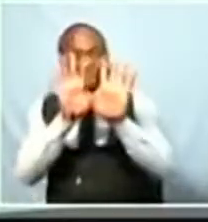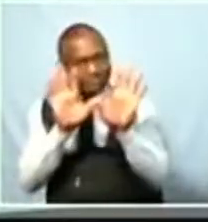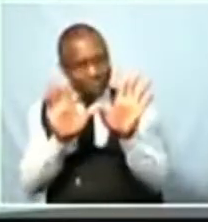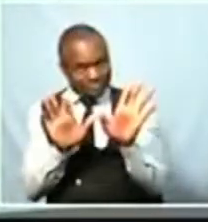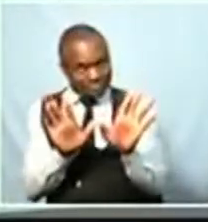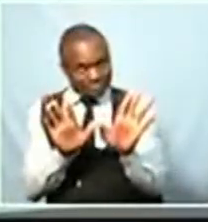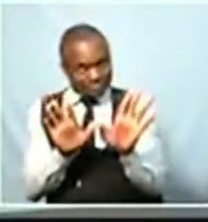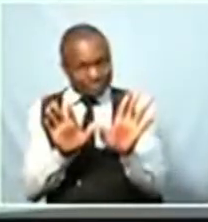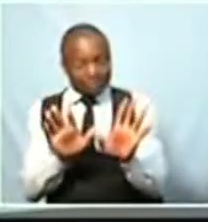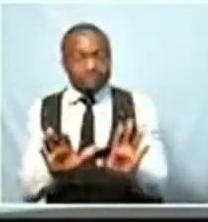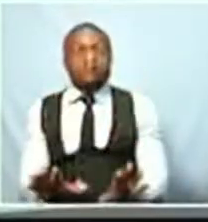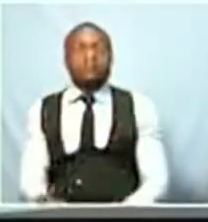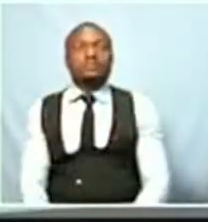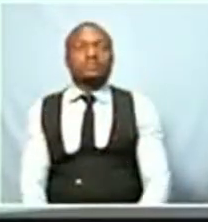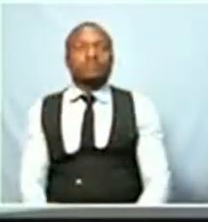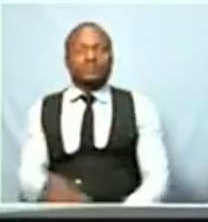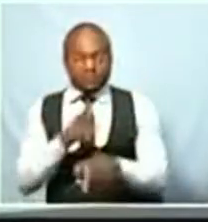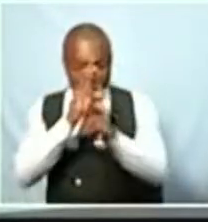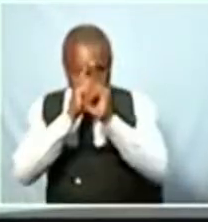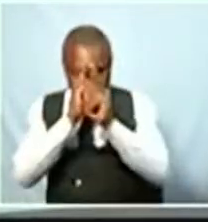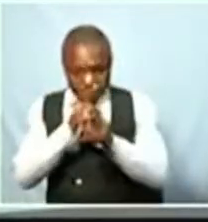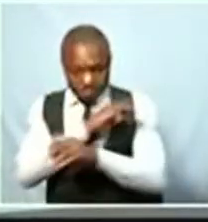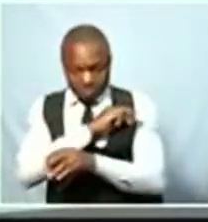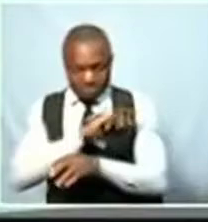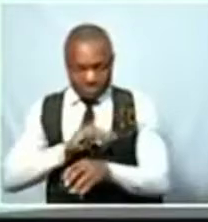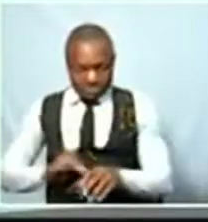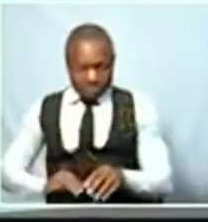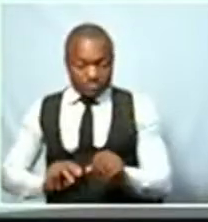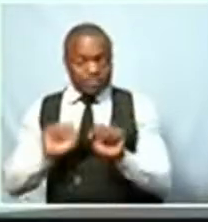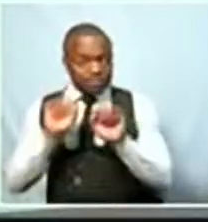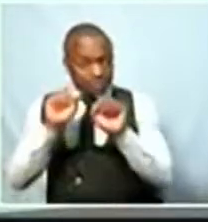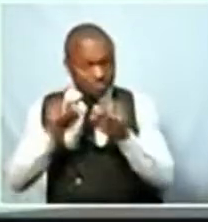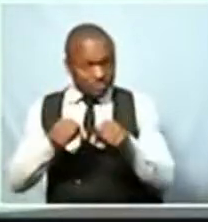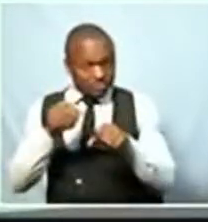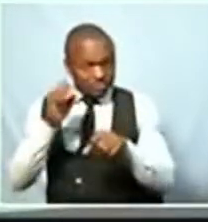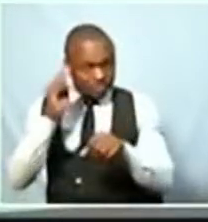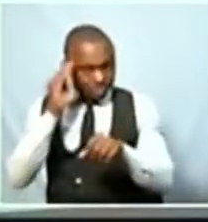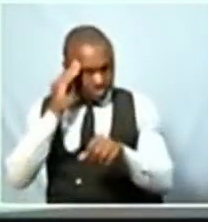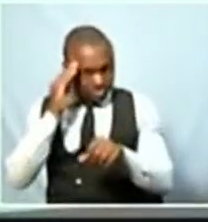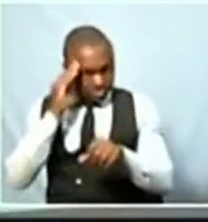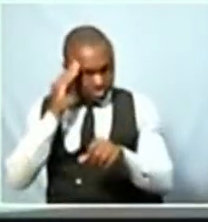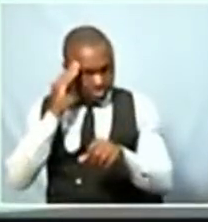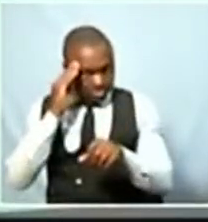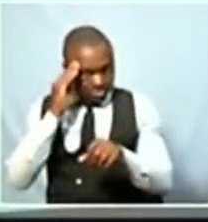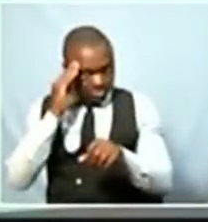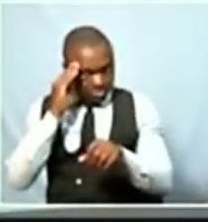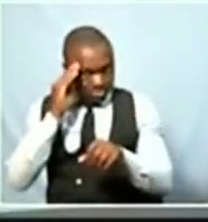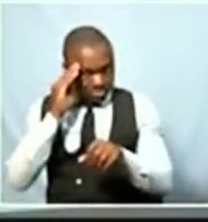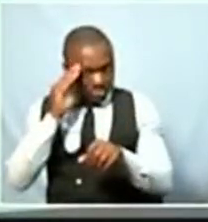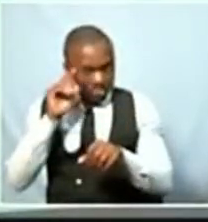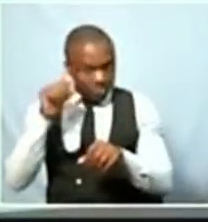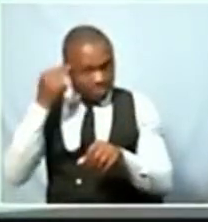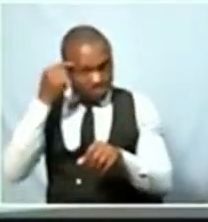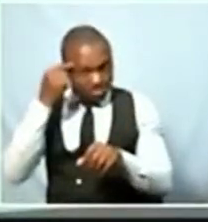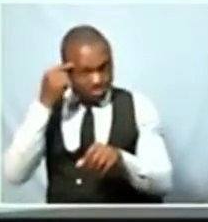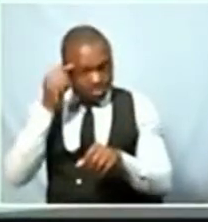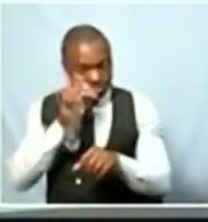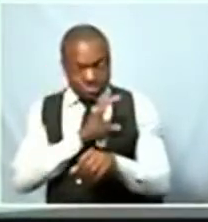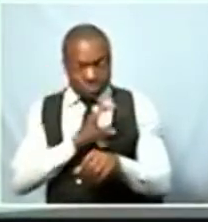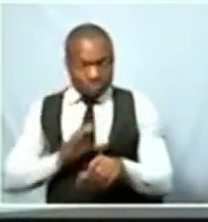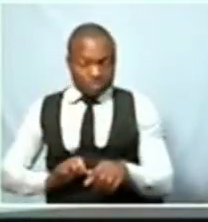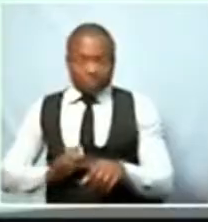can. Honorable members may wish to know that the idea of the State Audit Commission started in 2016.